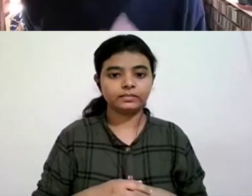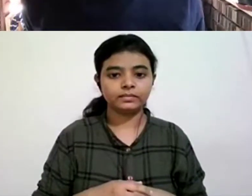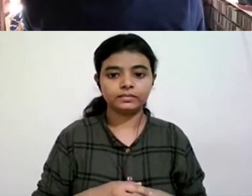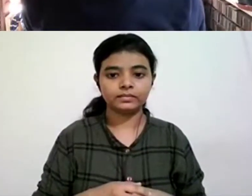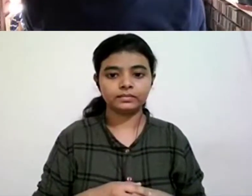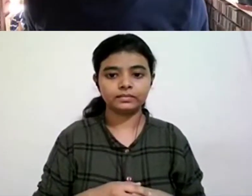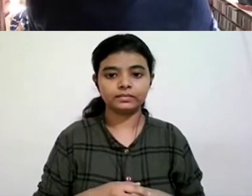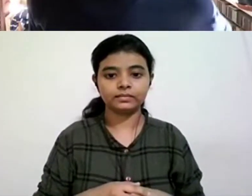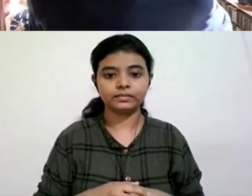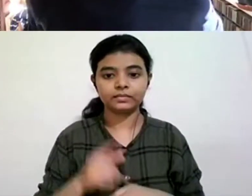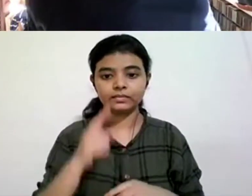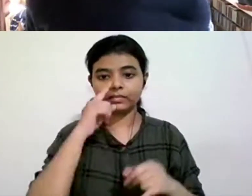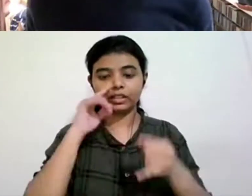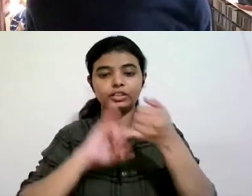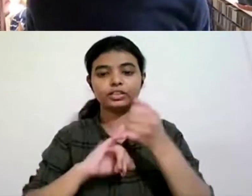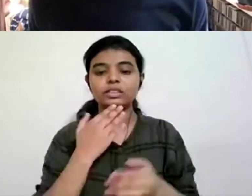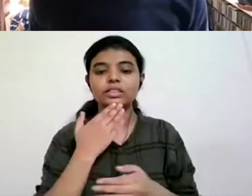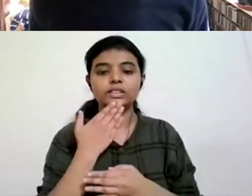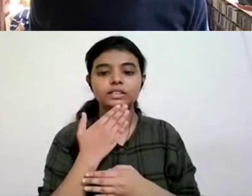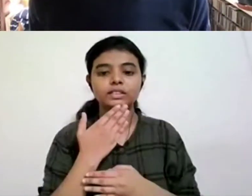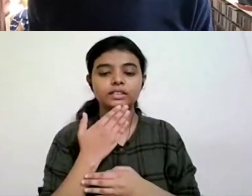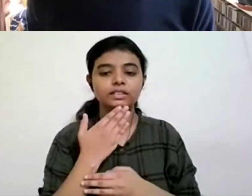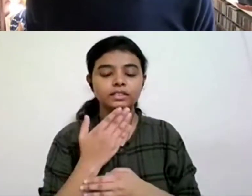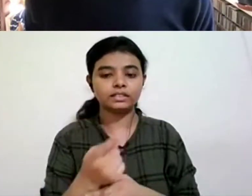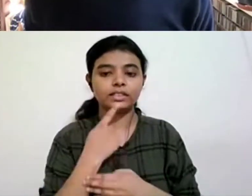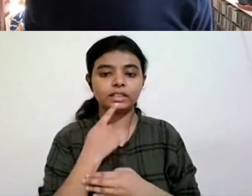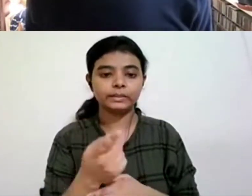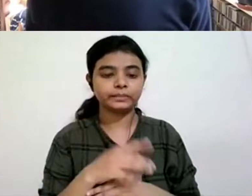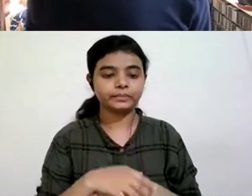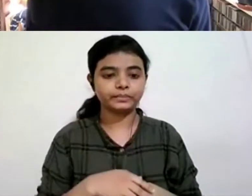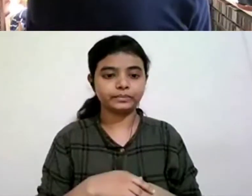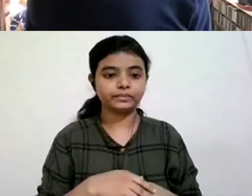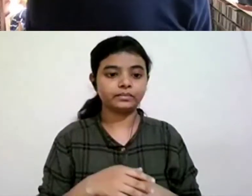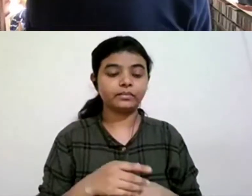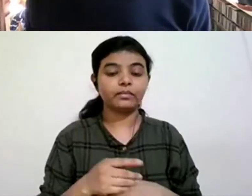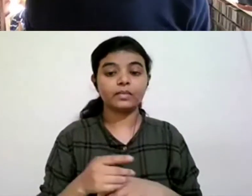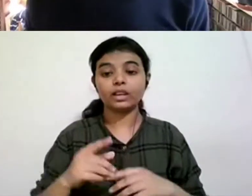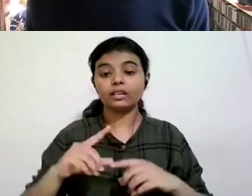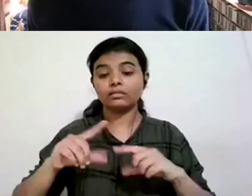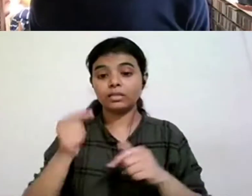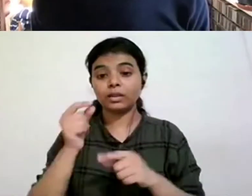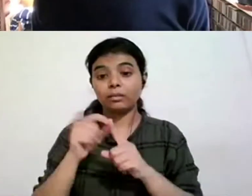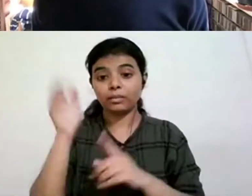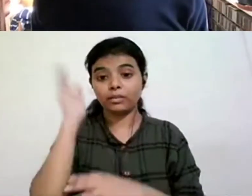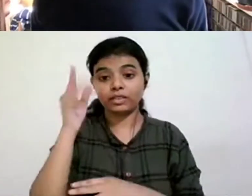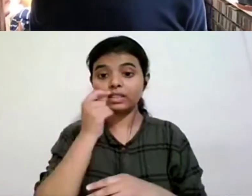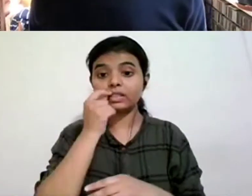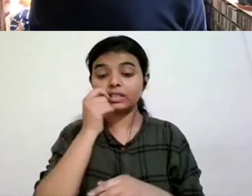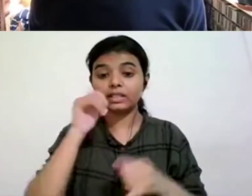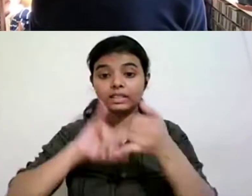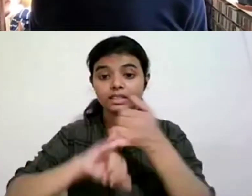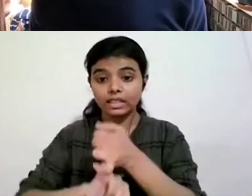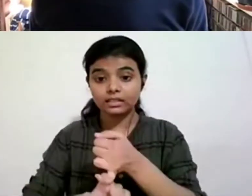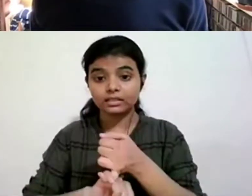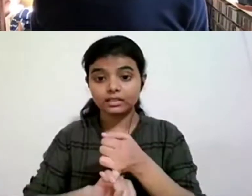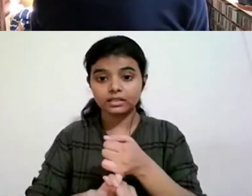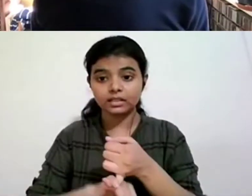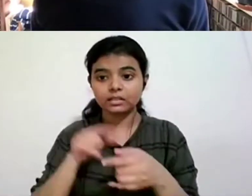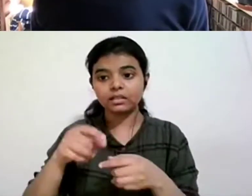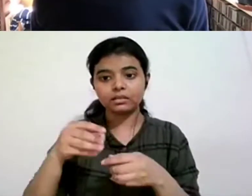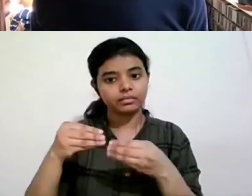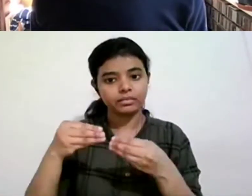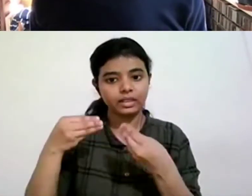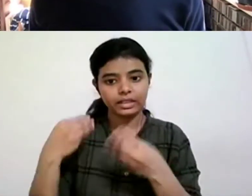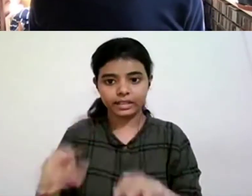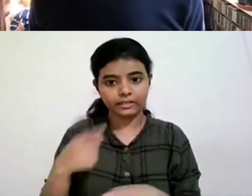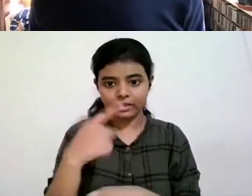Thank you. And with that, Professor Sati, people leave the session, right? And